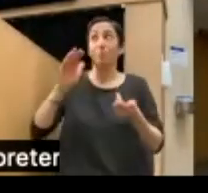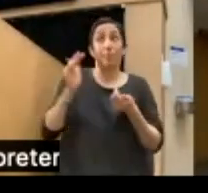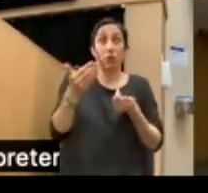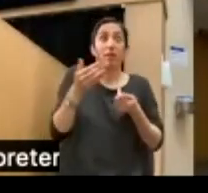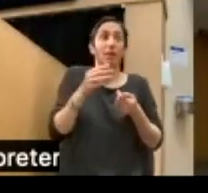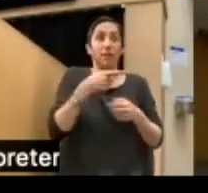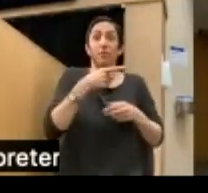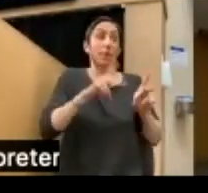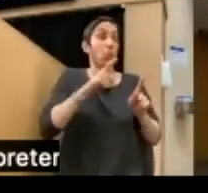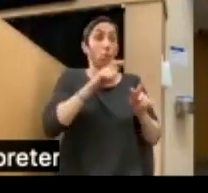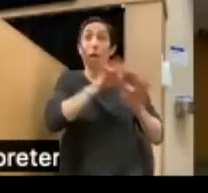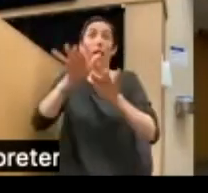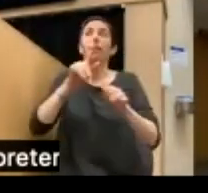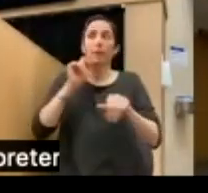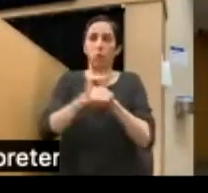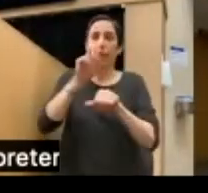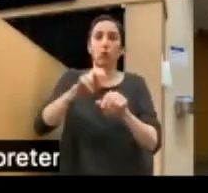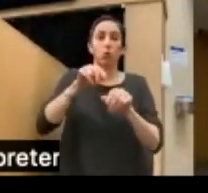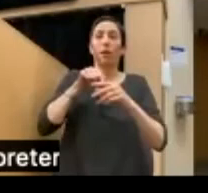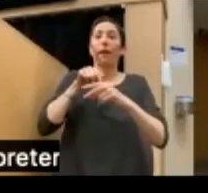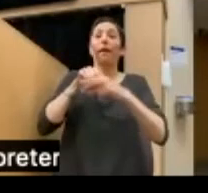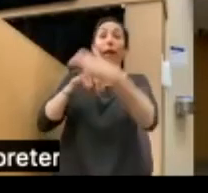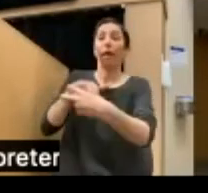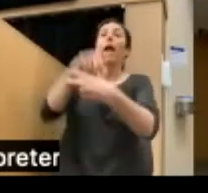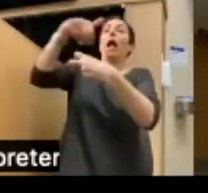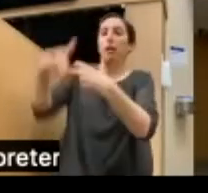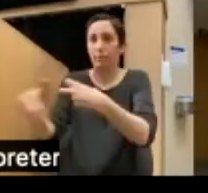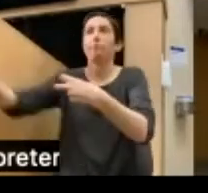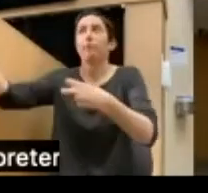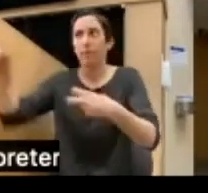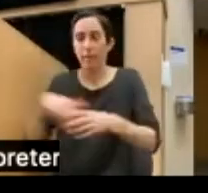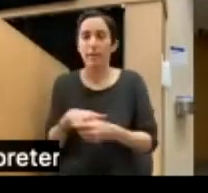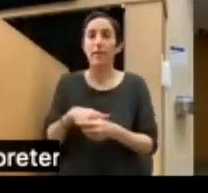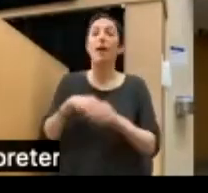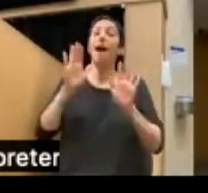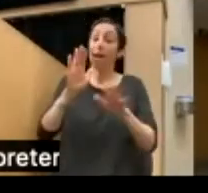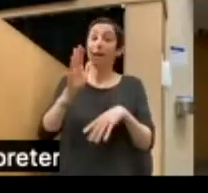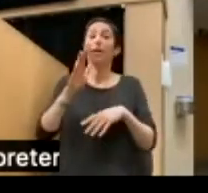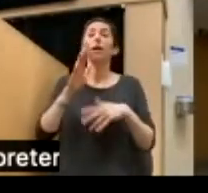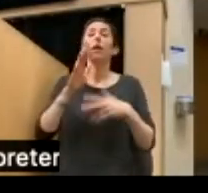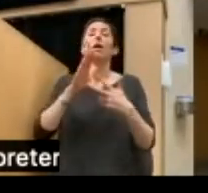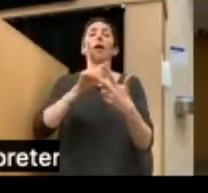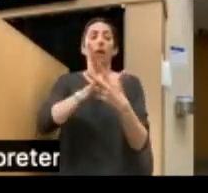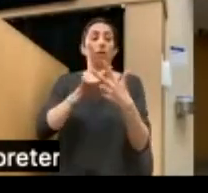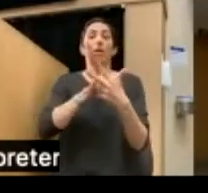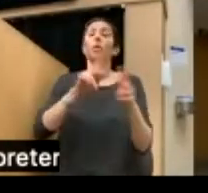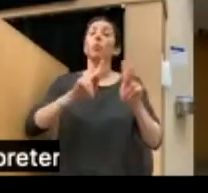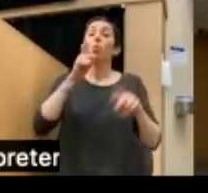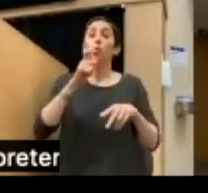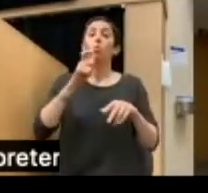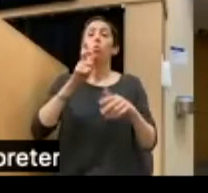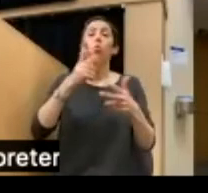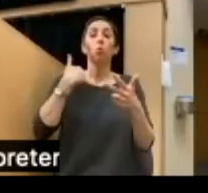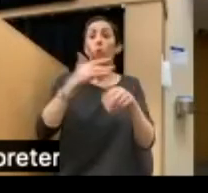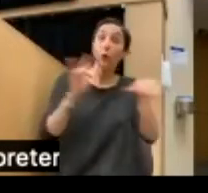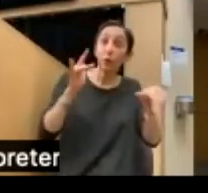only in the first two conditions, the people that were on time or had a little extra time, most of them stopped, not everybody, but most